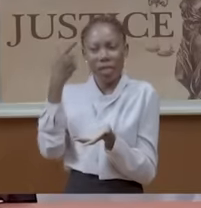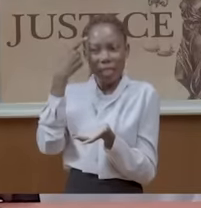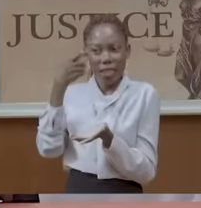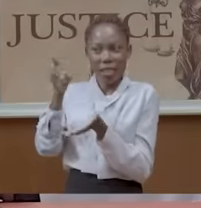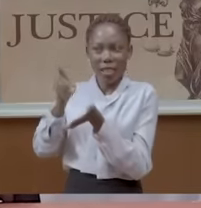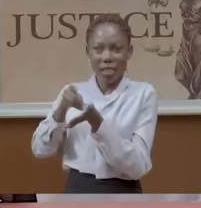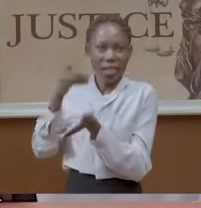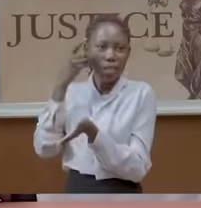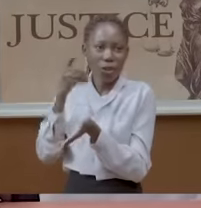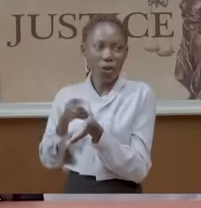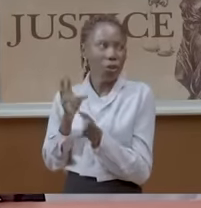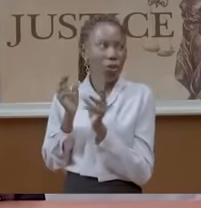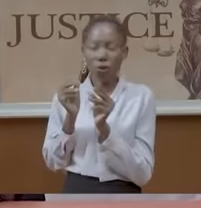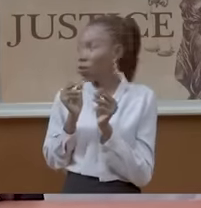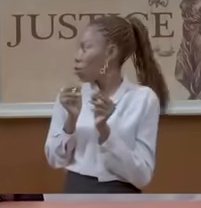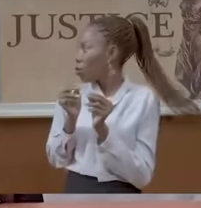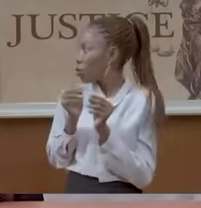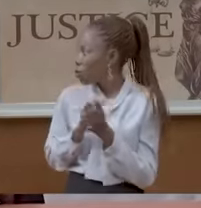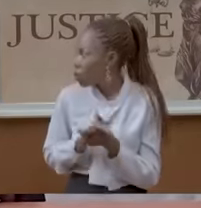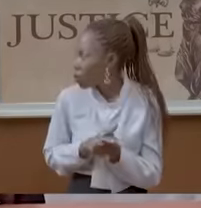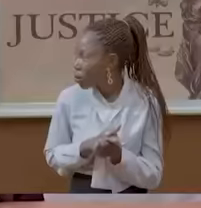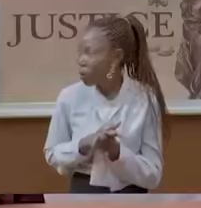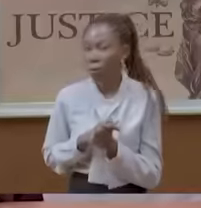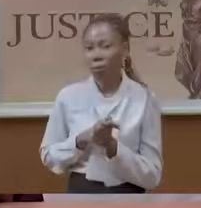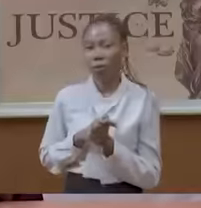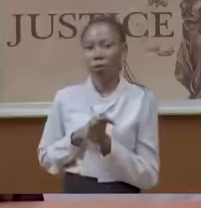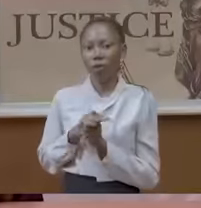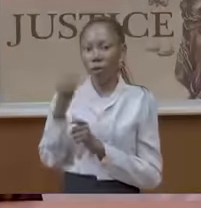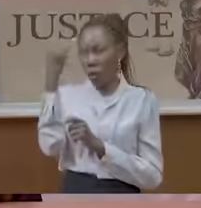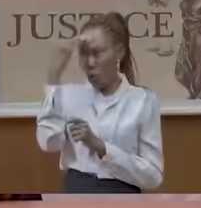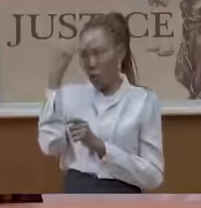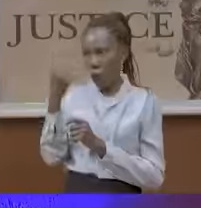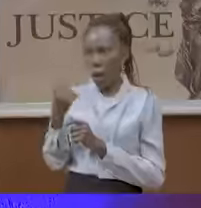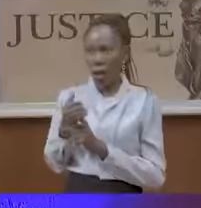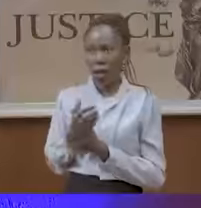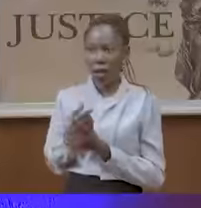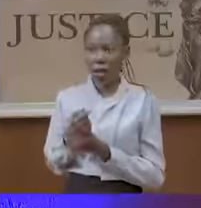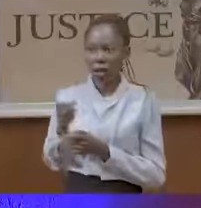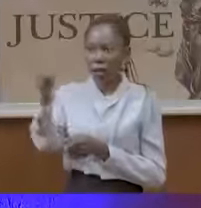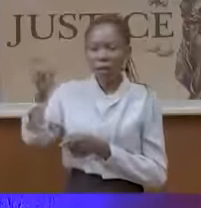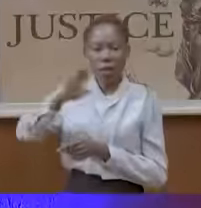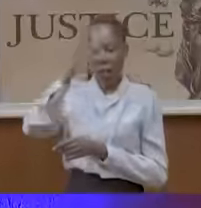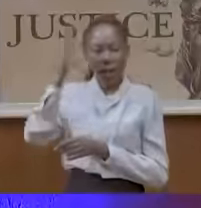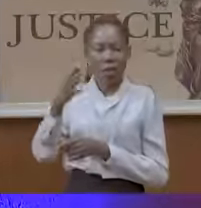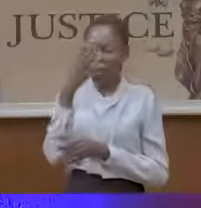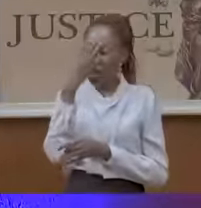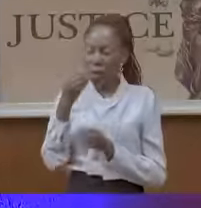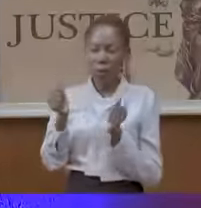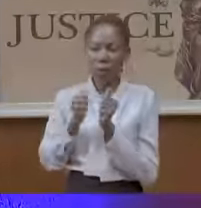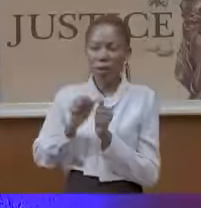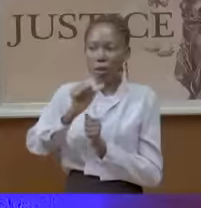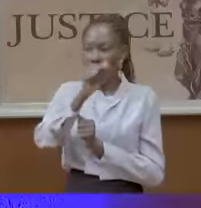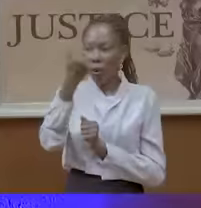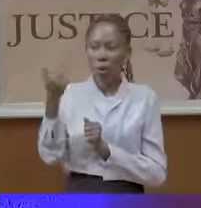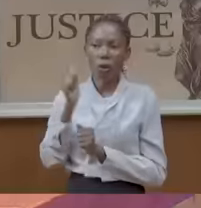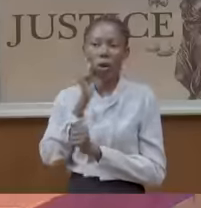The girl never had any issue. See, tomorrow, if you can bring the girl, let them test me if I've ever slept with her. Have you ever romanced any woman? See, today, let